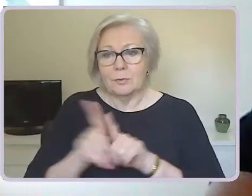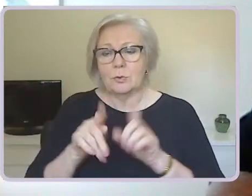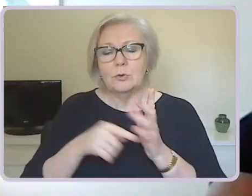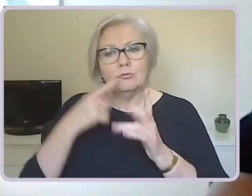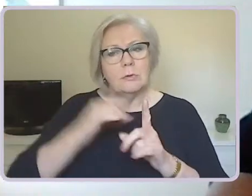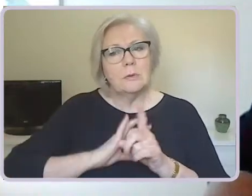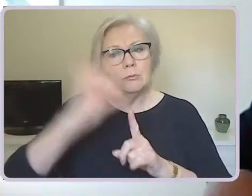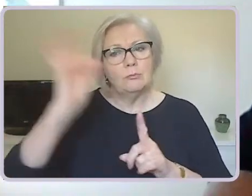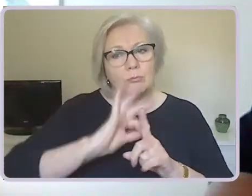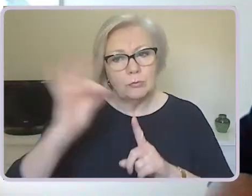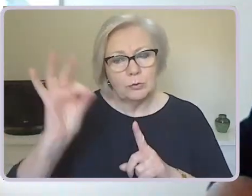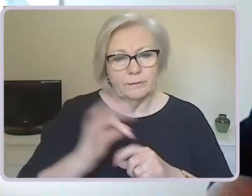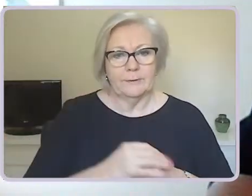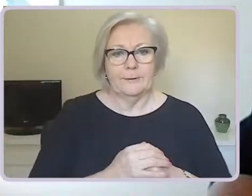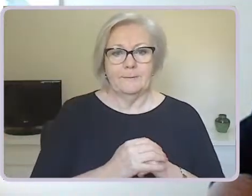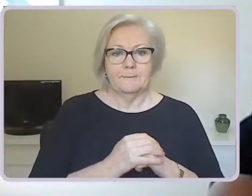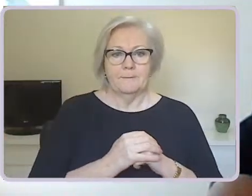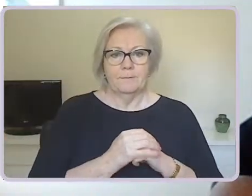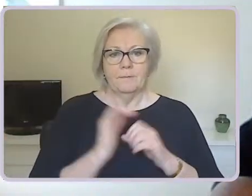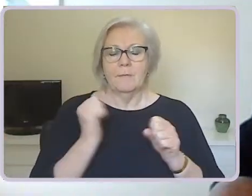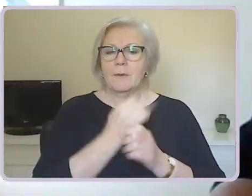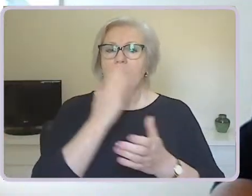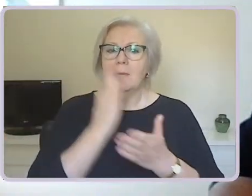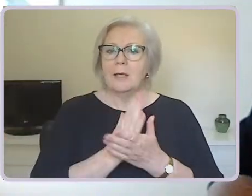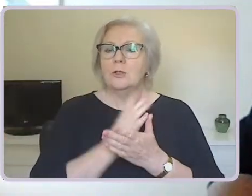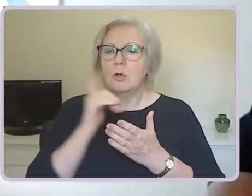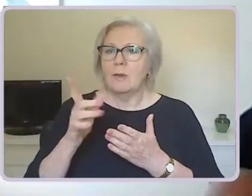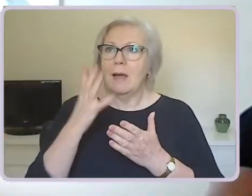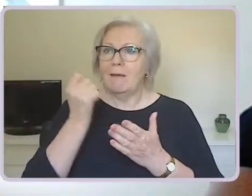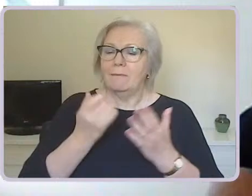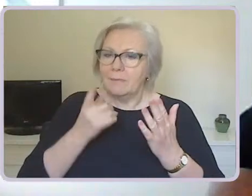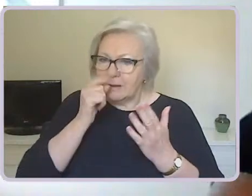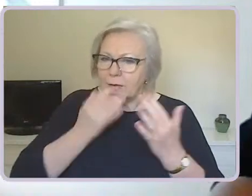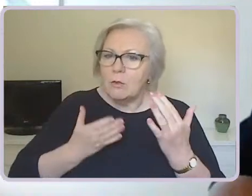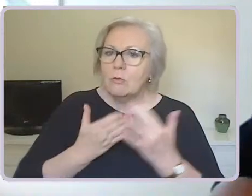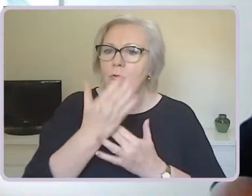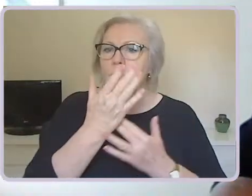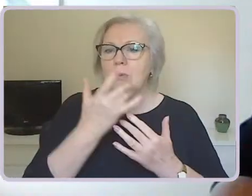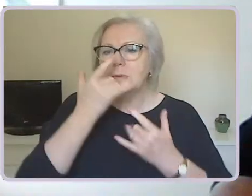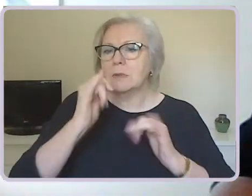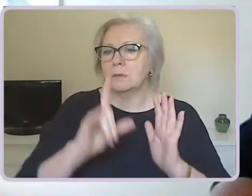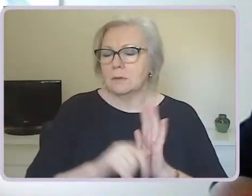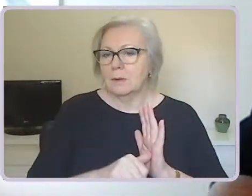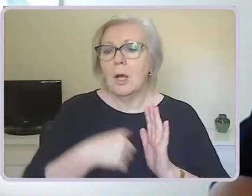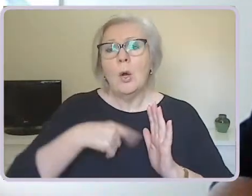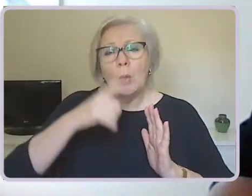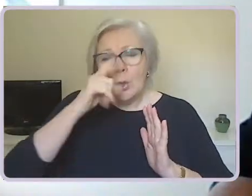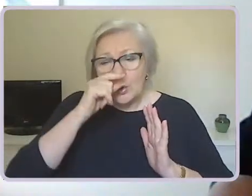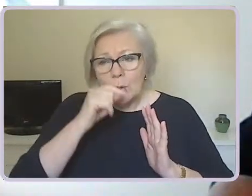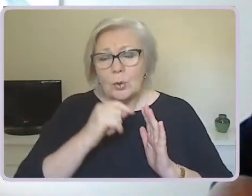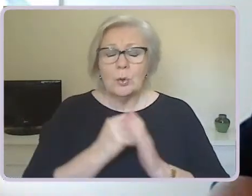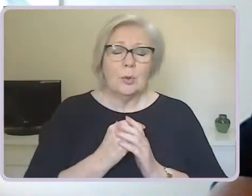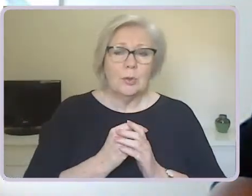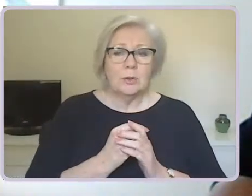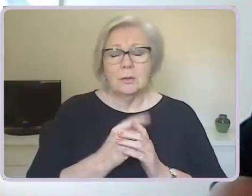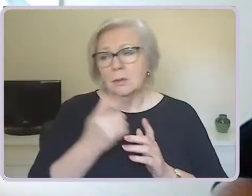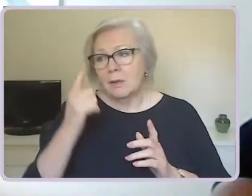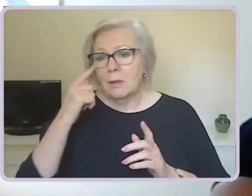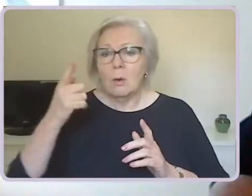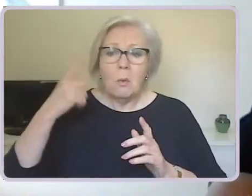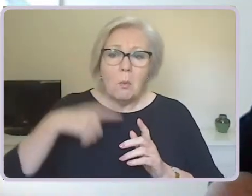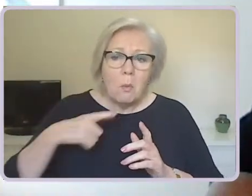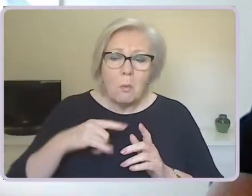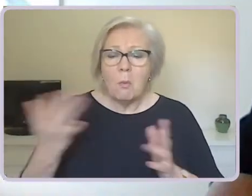with disability in times of disaster. We could spend a lot of time unpacking the reasons for institutional